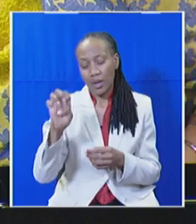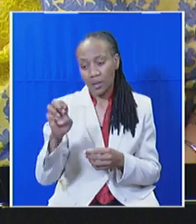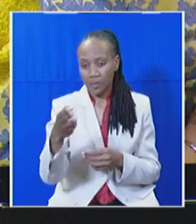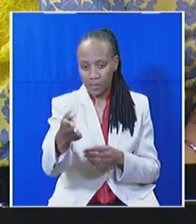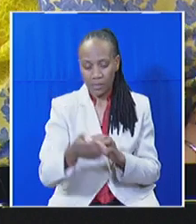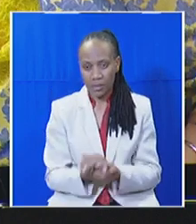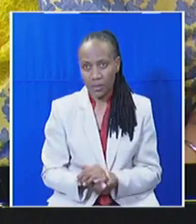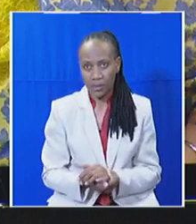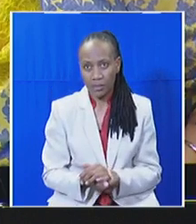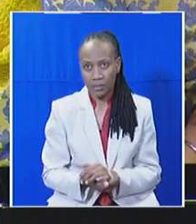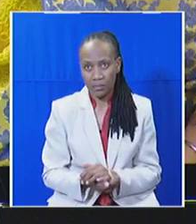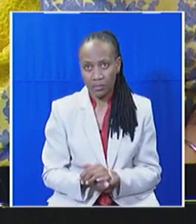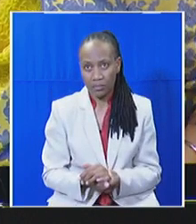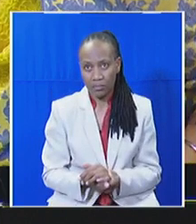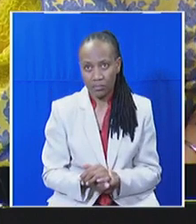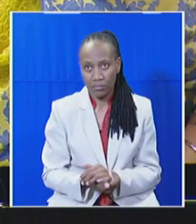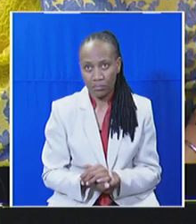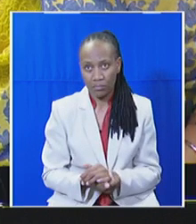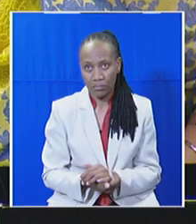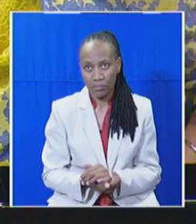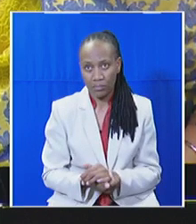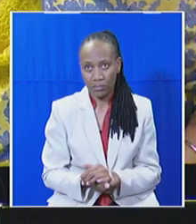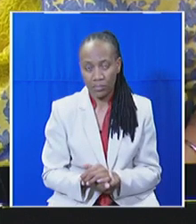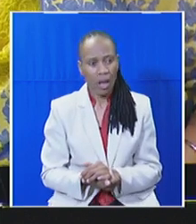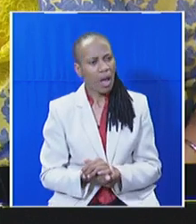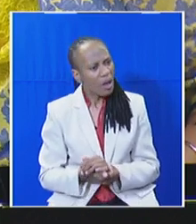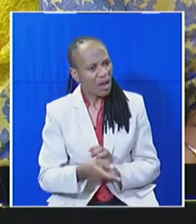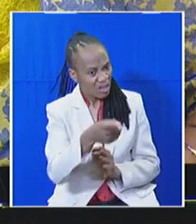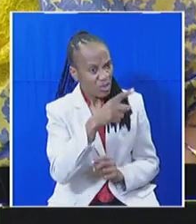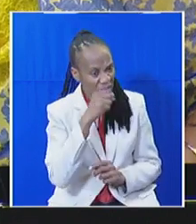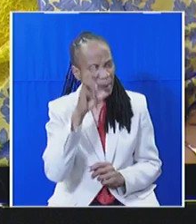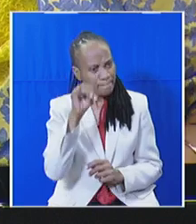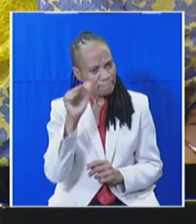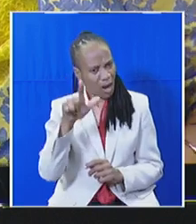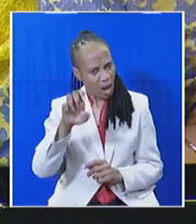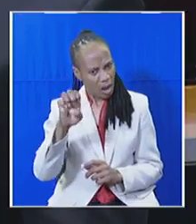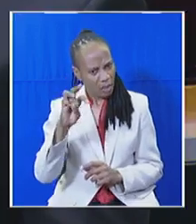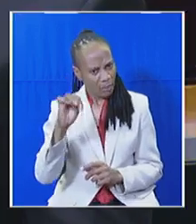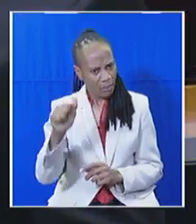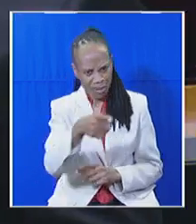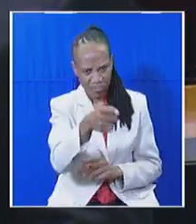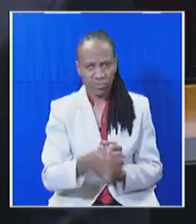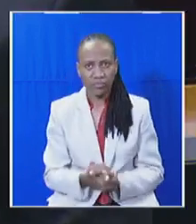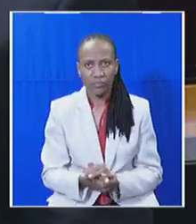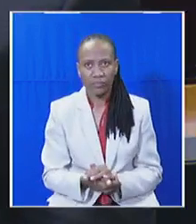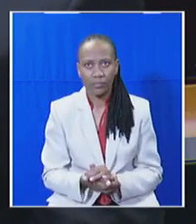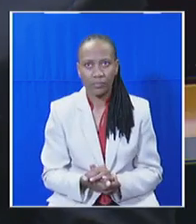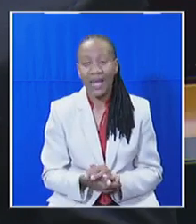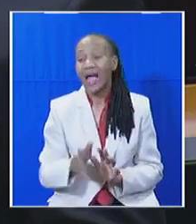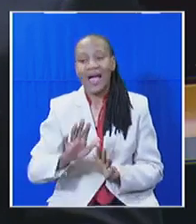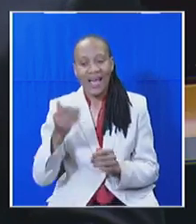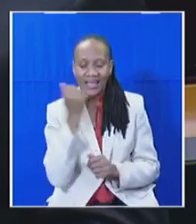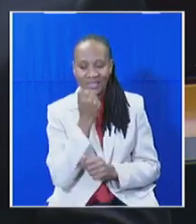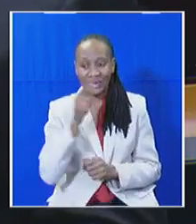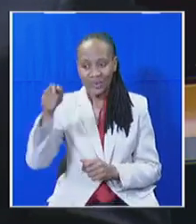Thank you very much. The last time I checked, you were Honorable Malema. No, the SG press Chewani's thing, so he